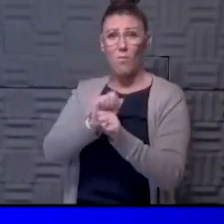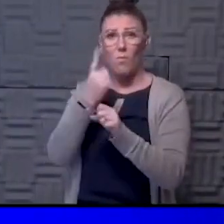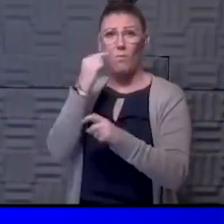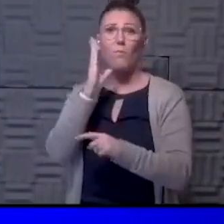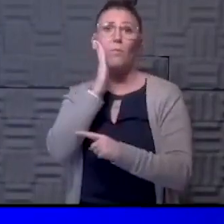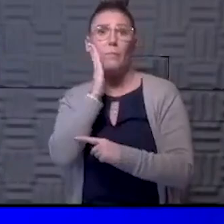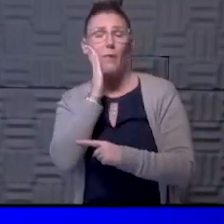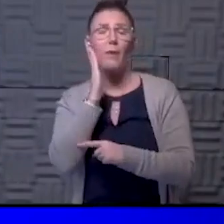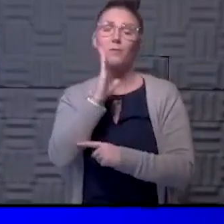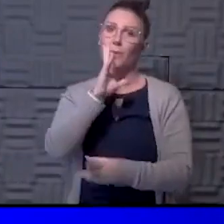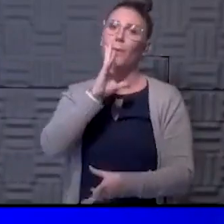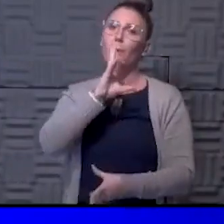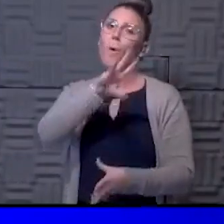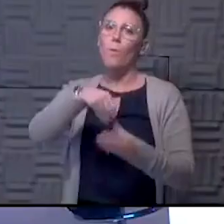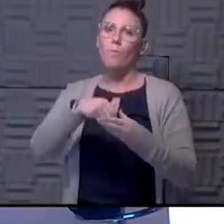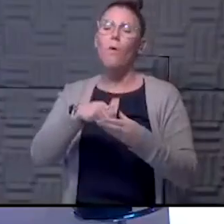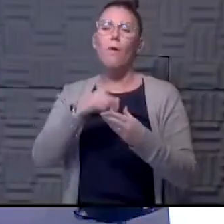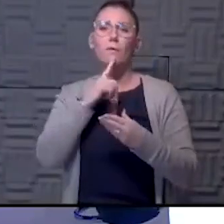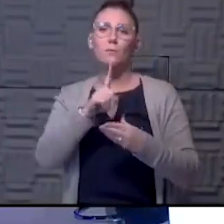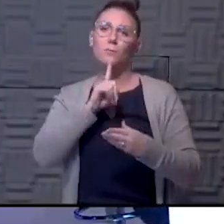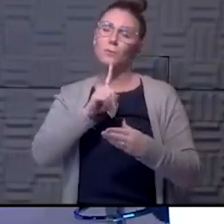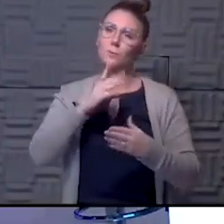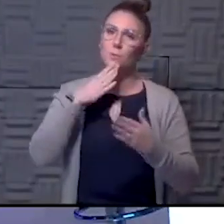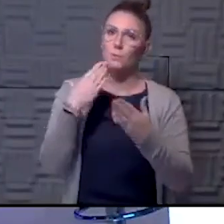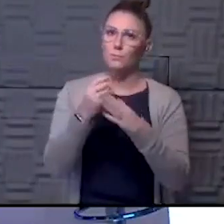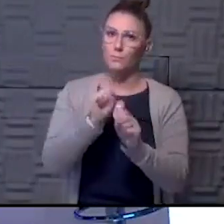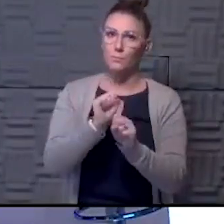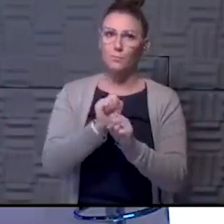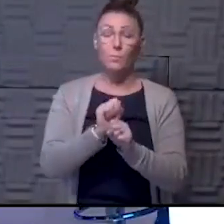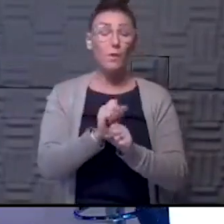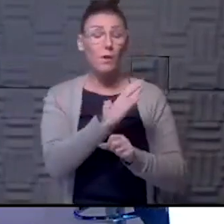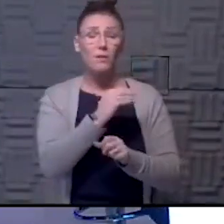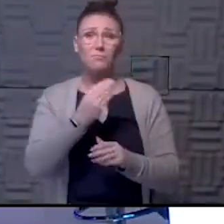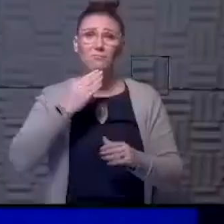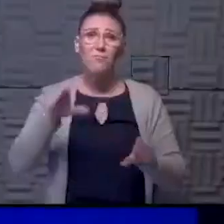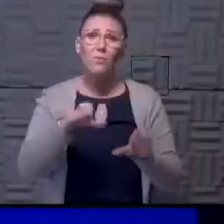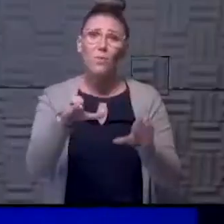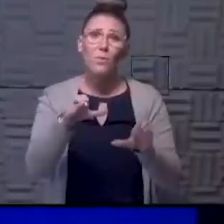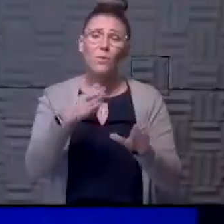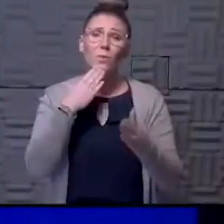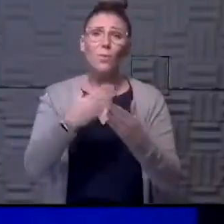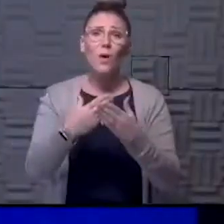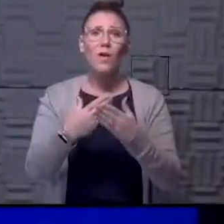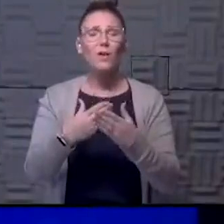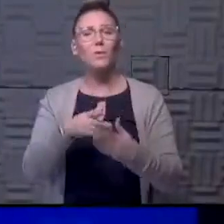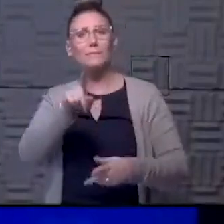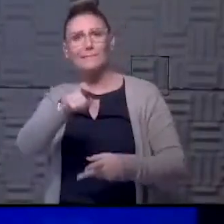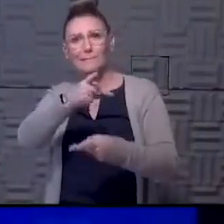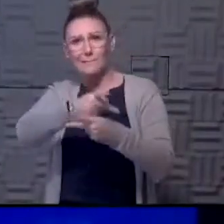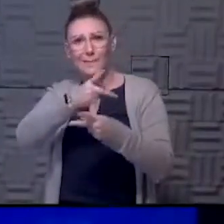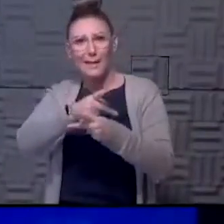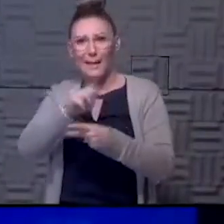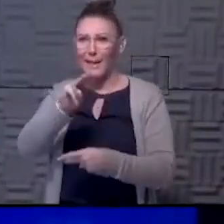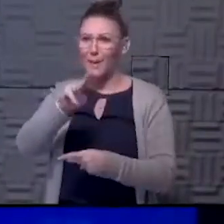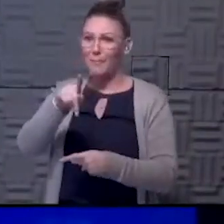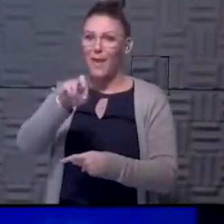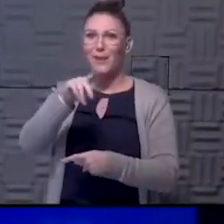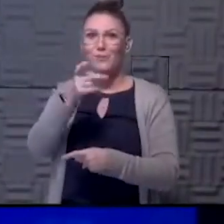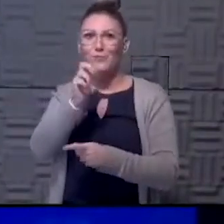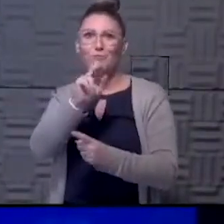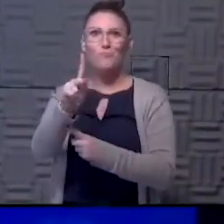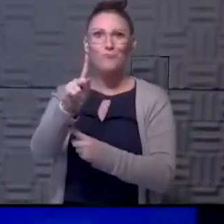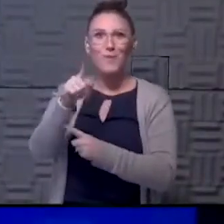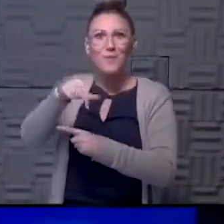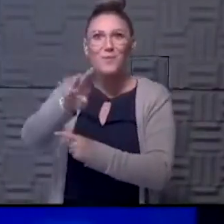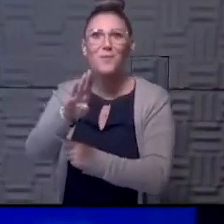have done a very good job. Yeah, I think it's been going well. And, look, folks, we got to keep Patrick and the Chiefs safe. Wear your masks. Be careful when you